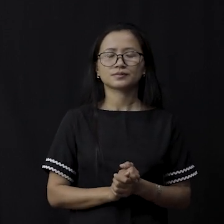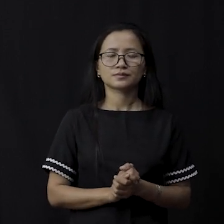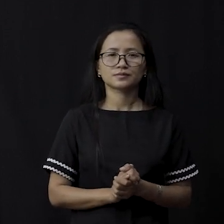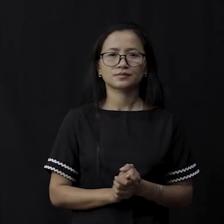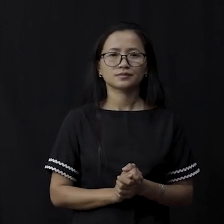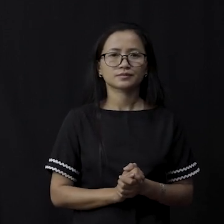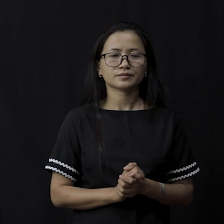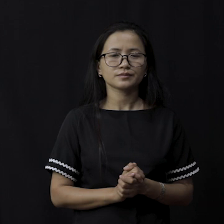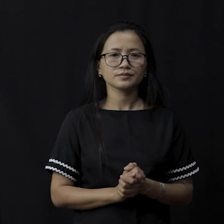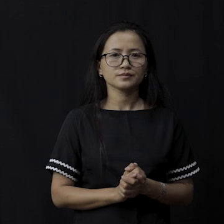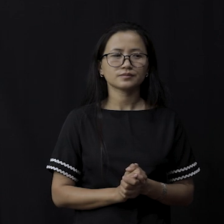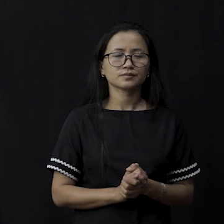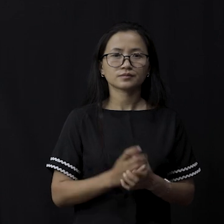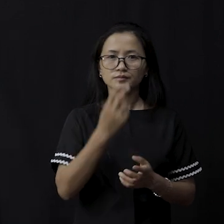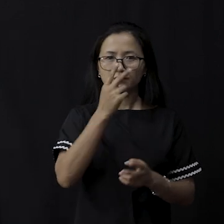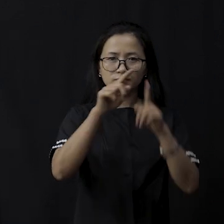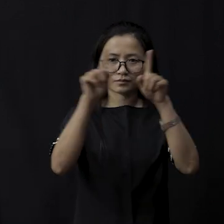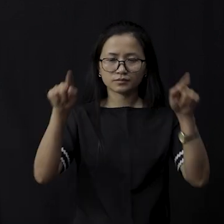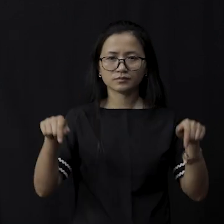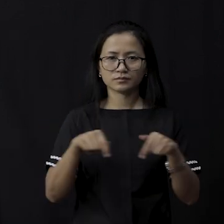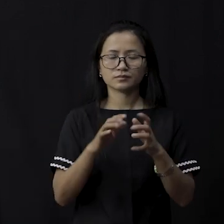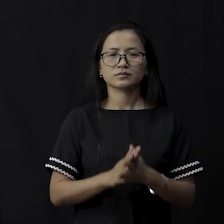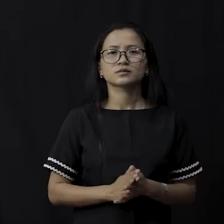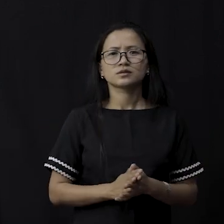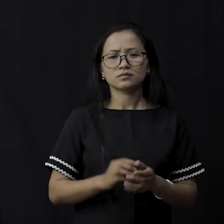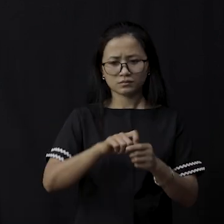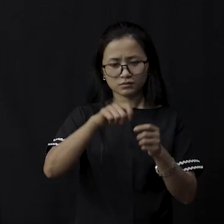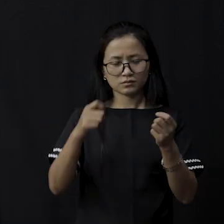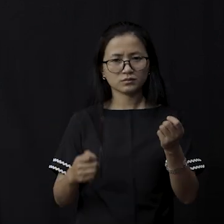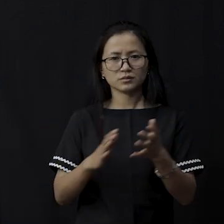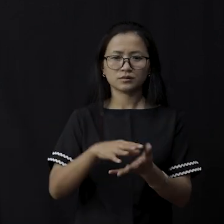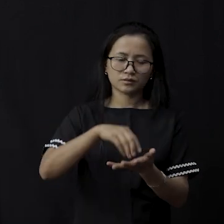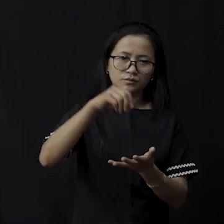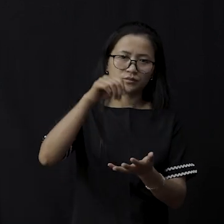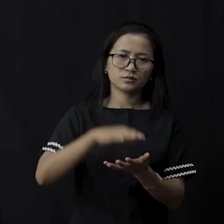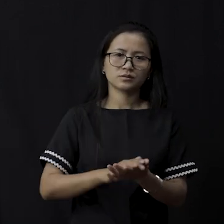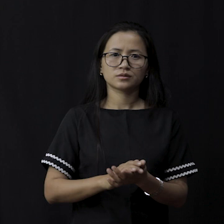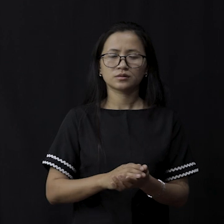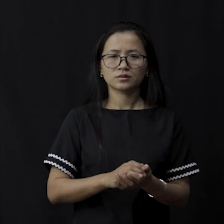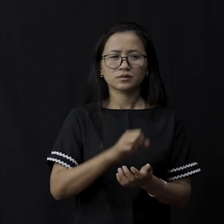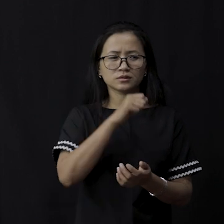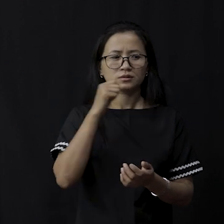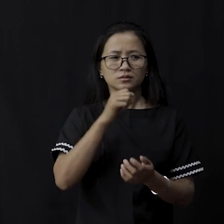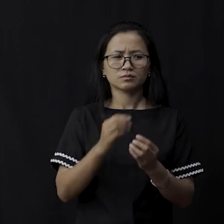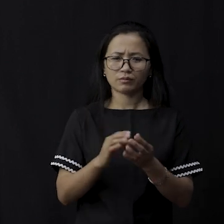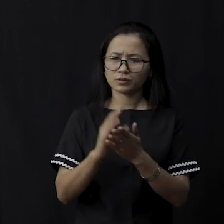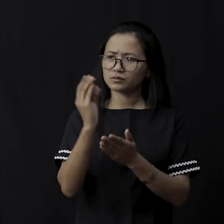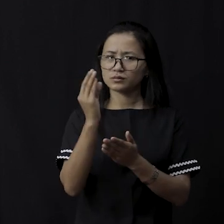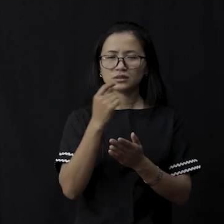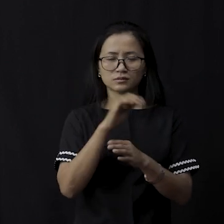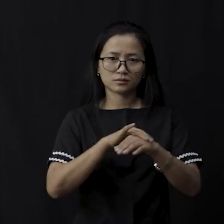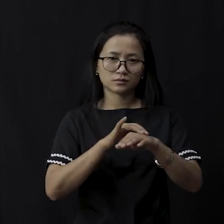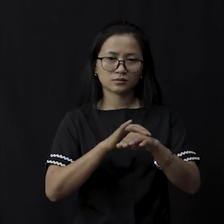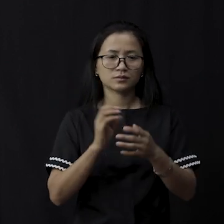Carbohydrates. See all this. You can see the banana here. You can see the rice. You can see the maize, the potatoes,